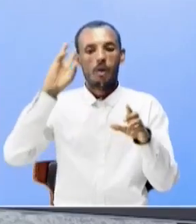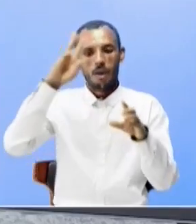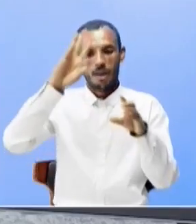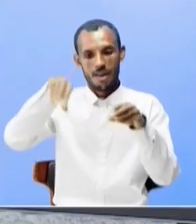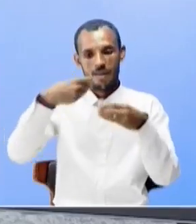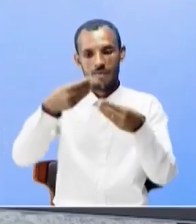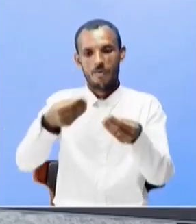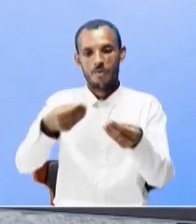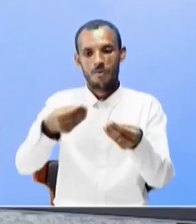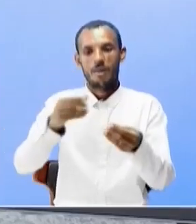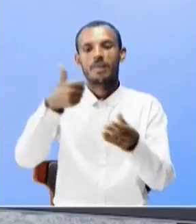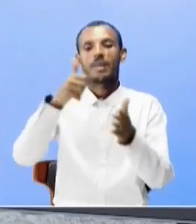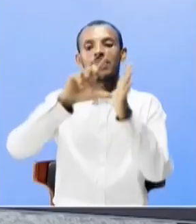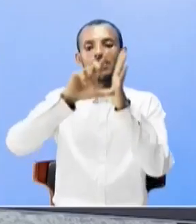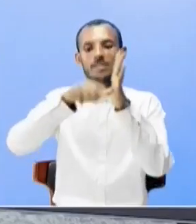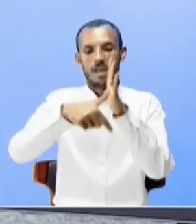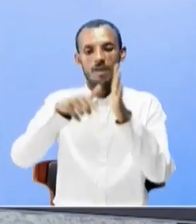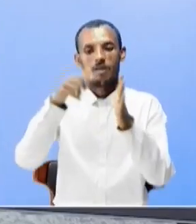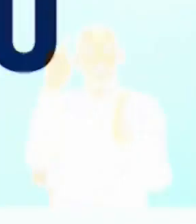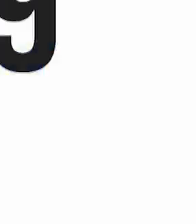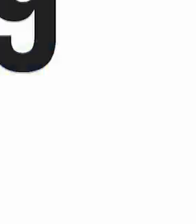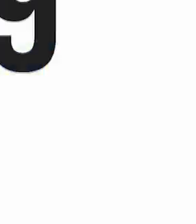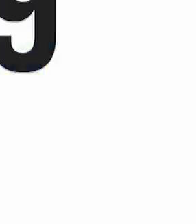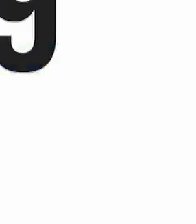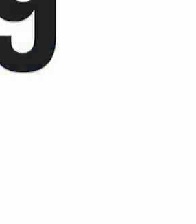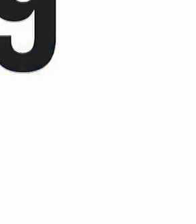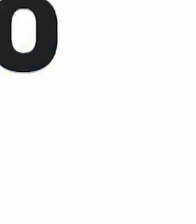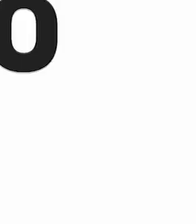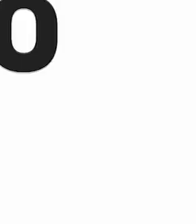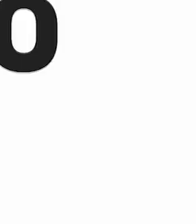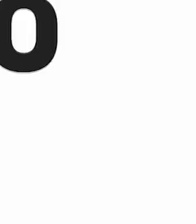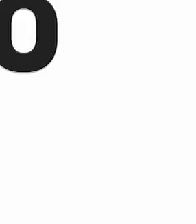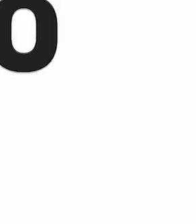you 10 seconds for this question.